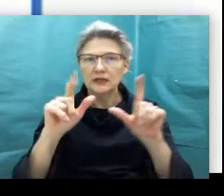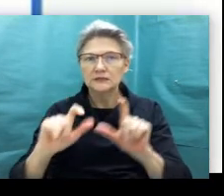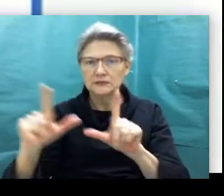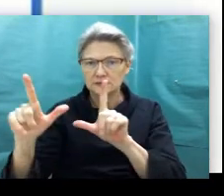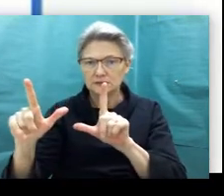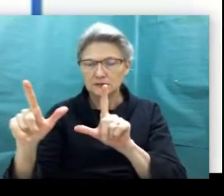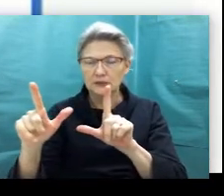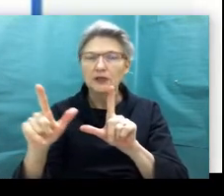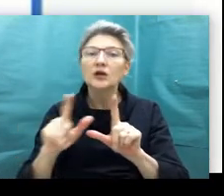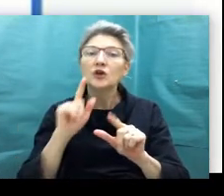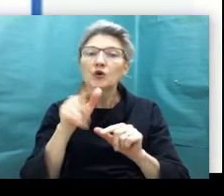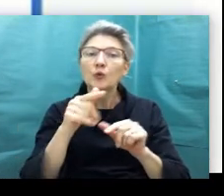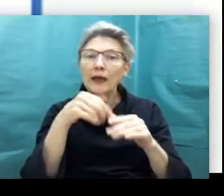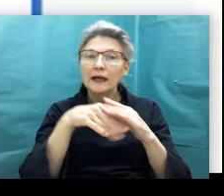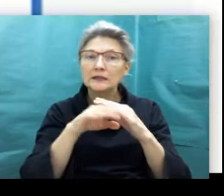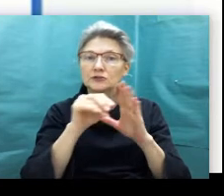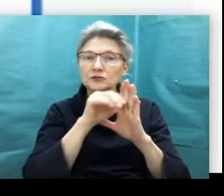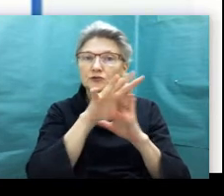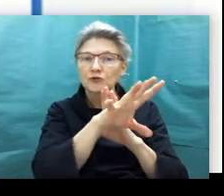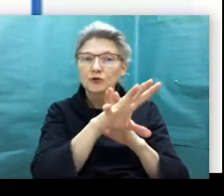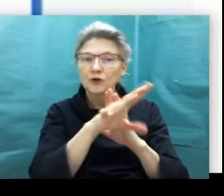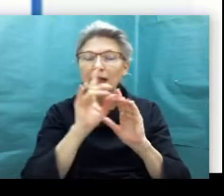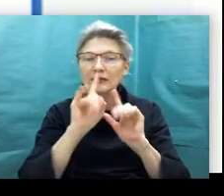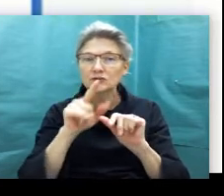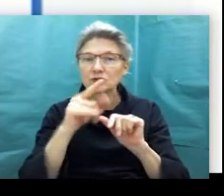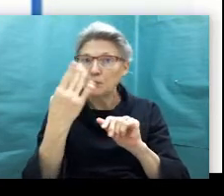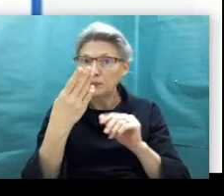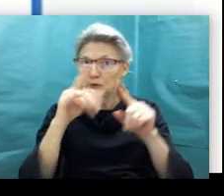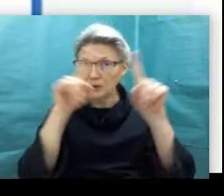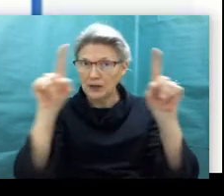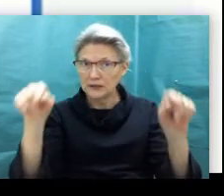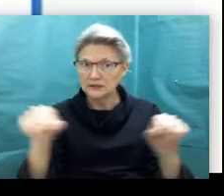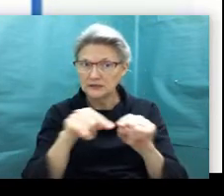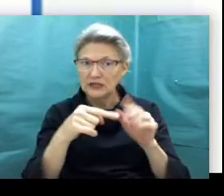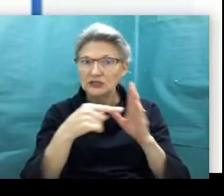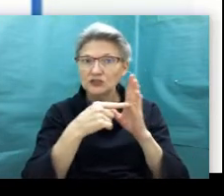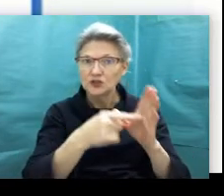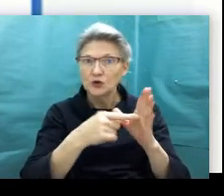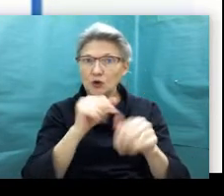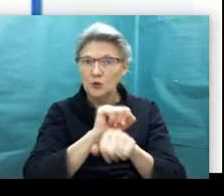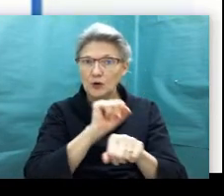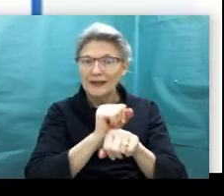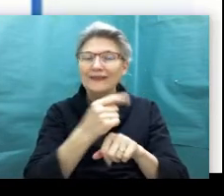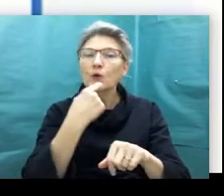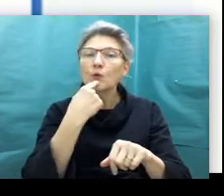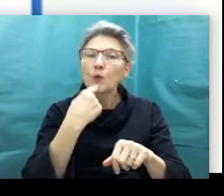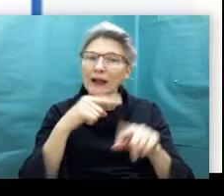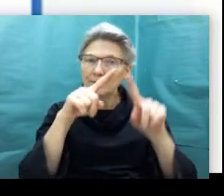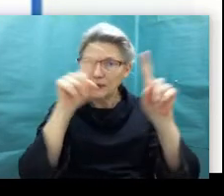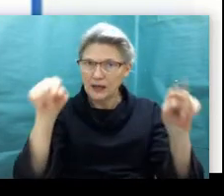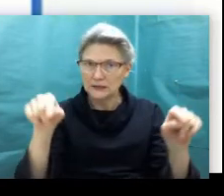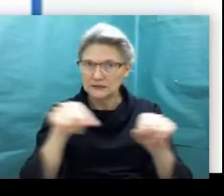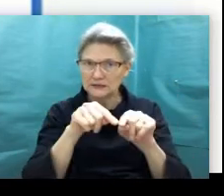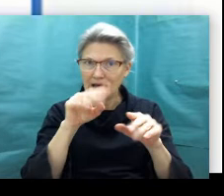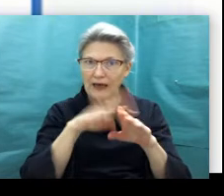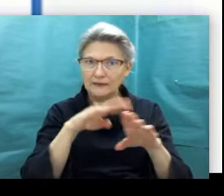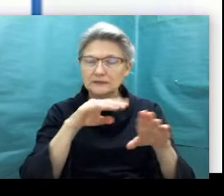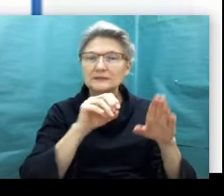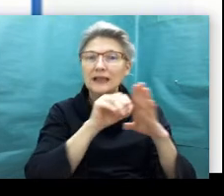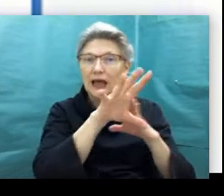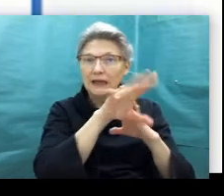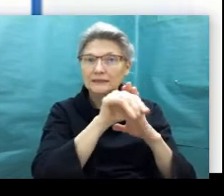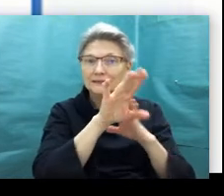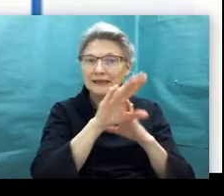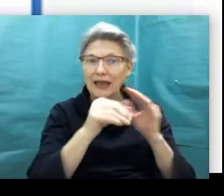this one. You will enter your answer in the blue box and insert your work in the red boxes on the slides after the questions labeled work